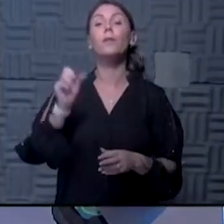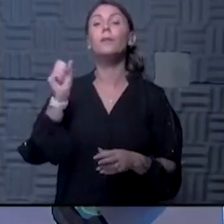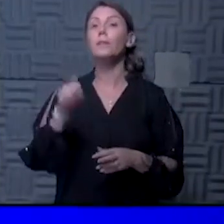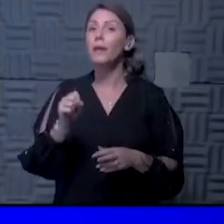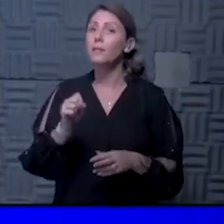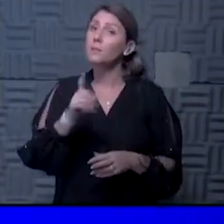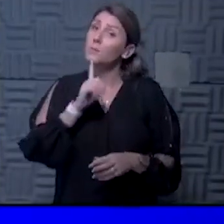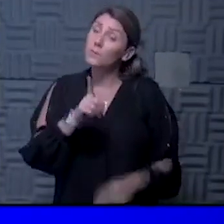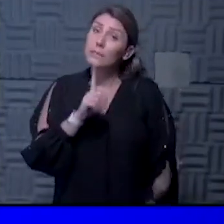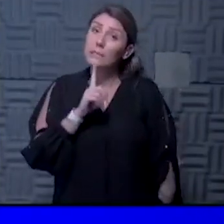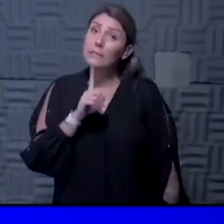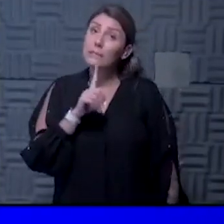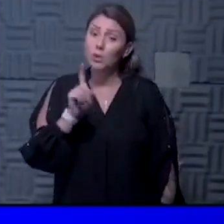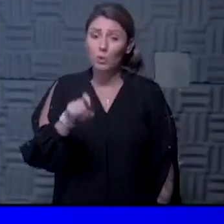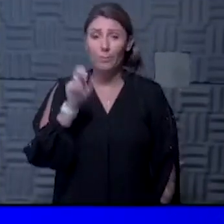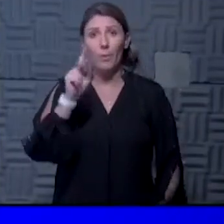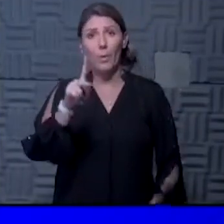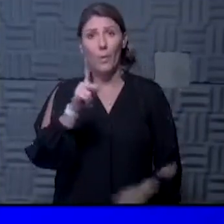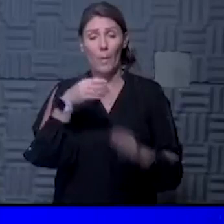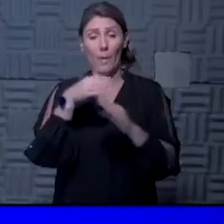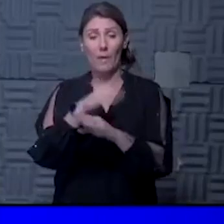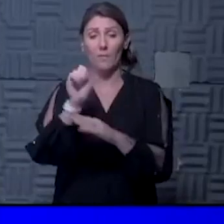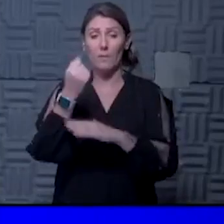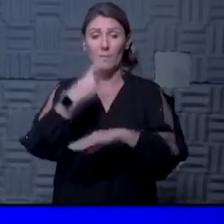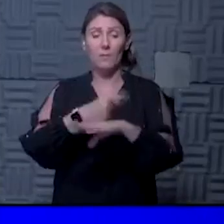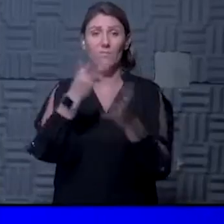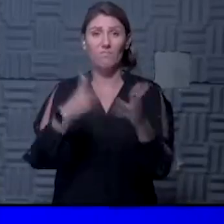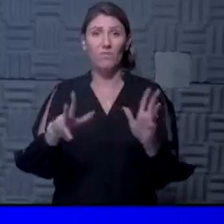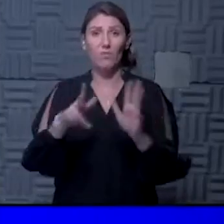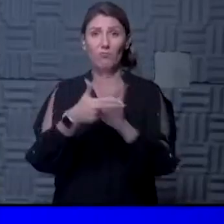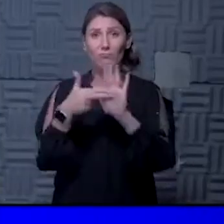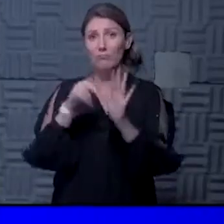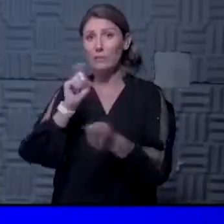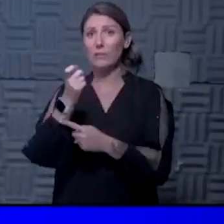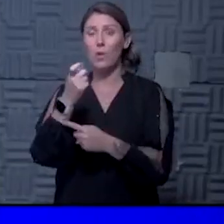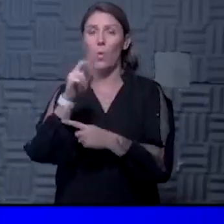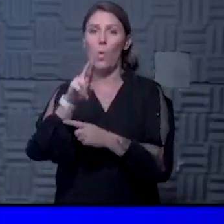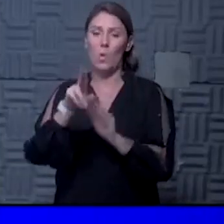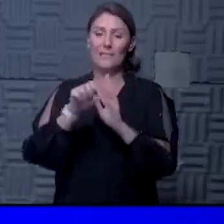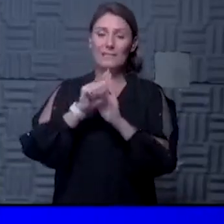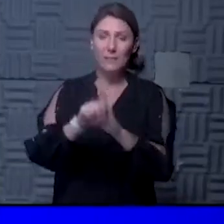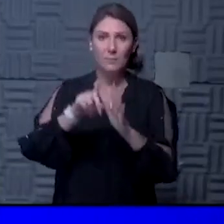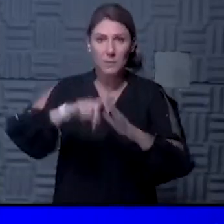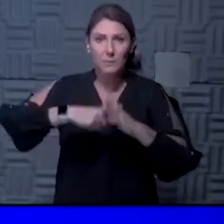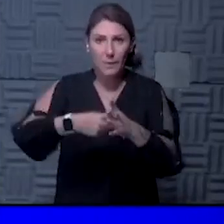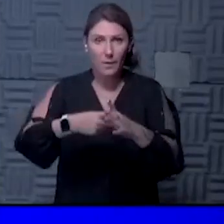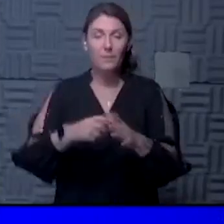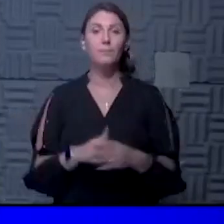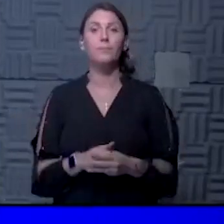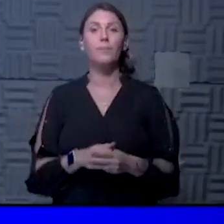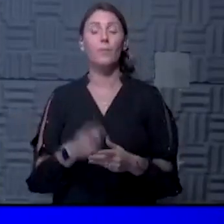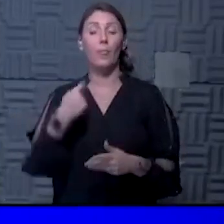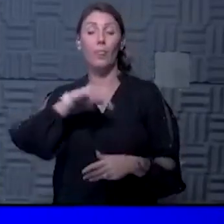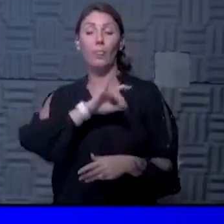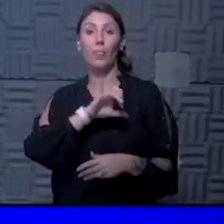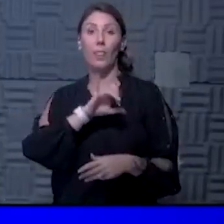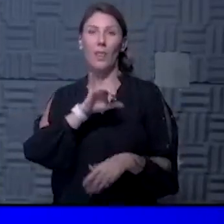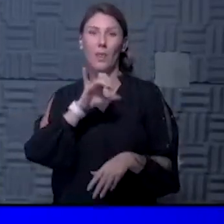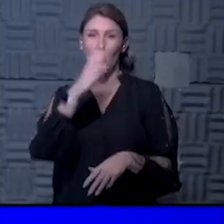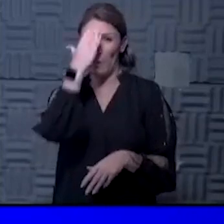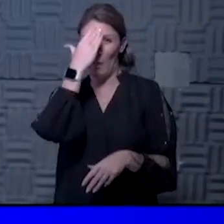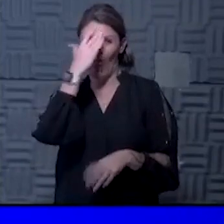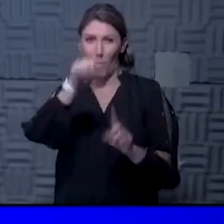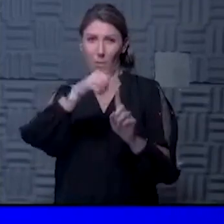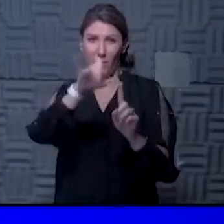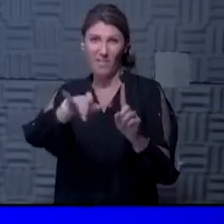be okay after that 10 days from diagnosis or 10 days from symptom onset. That's based on what we know about how the virus,